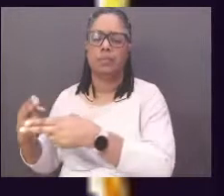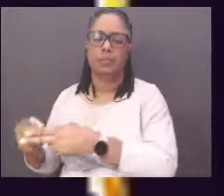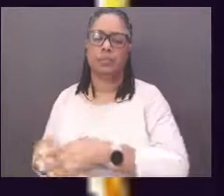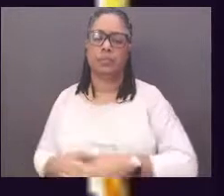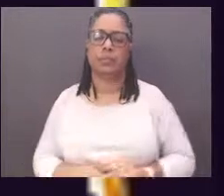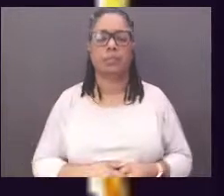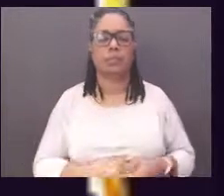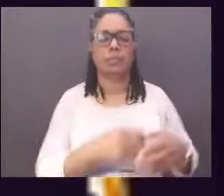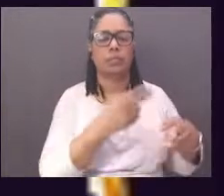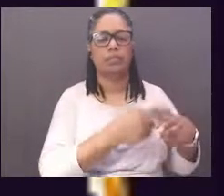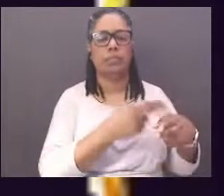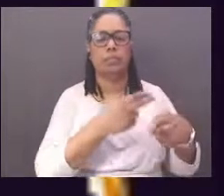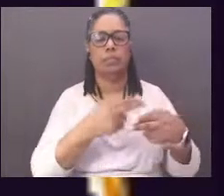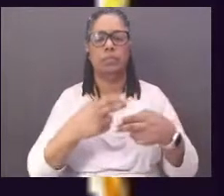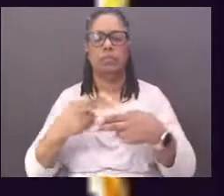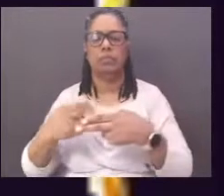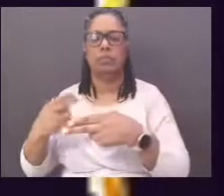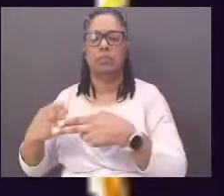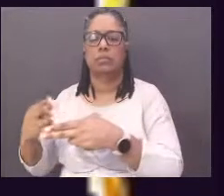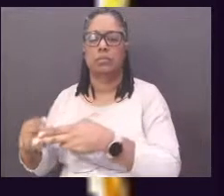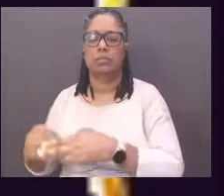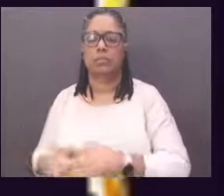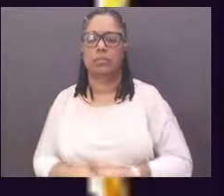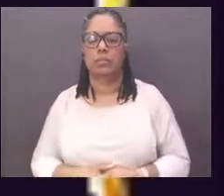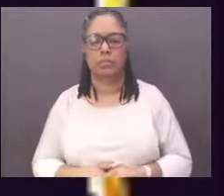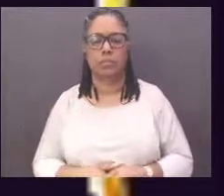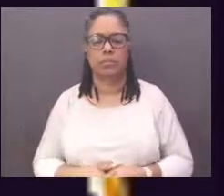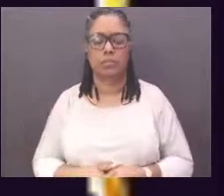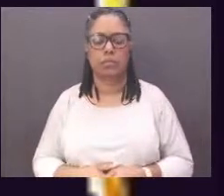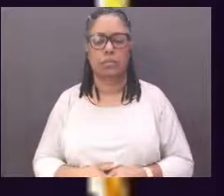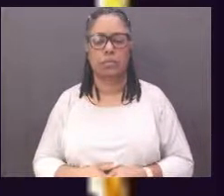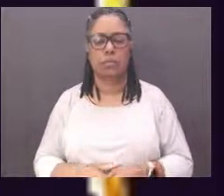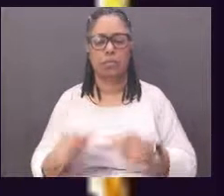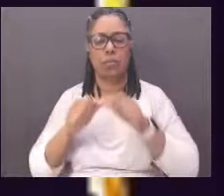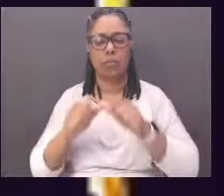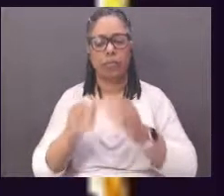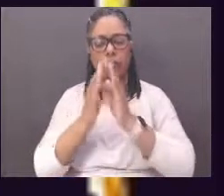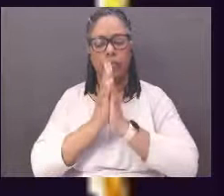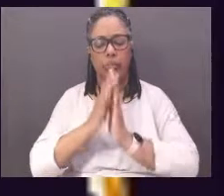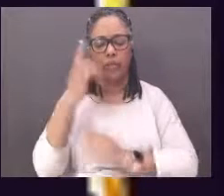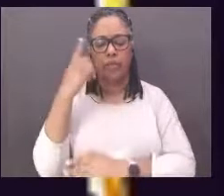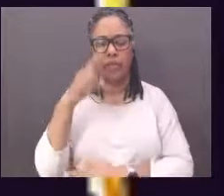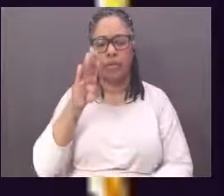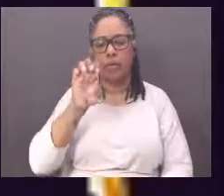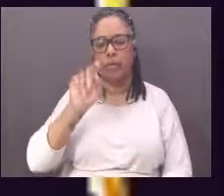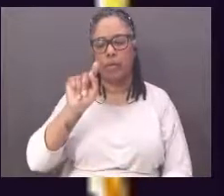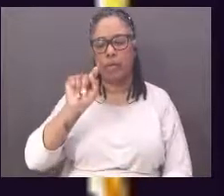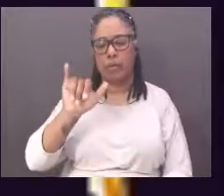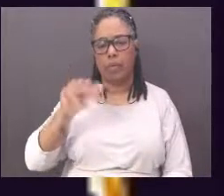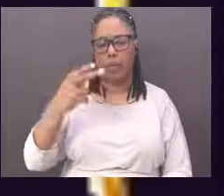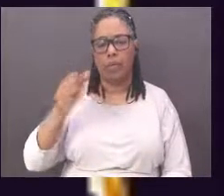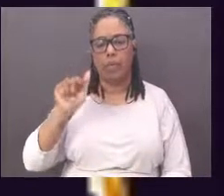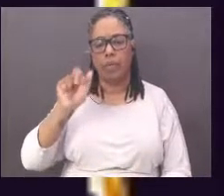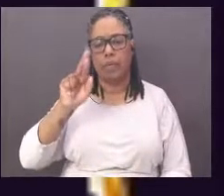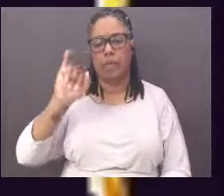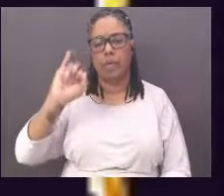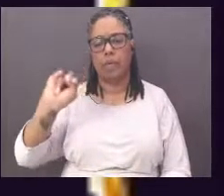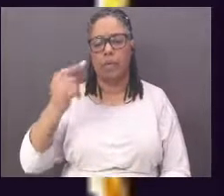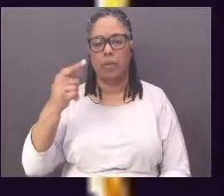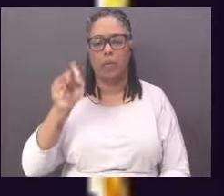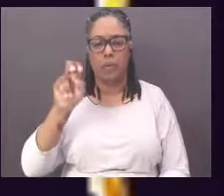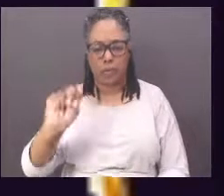Wilkins. Want you to continue to lift up Betty Harrington, Christina